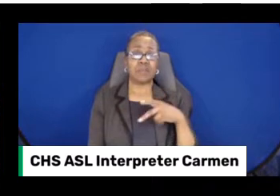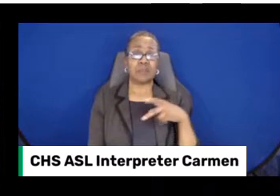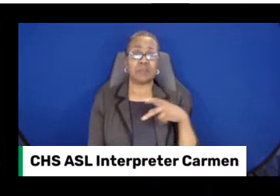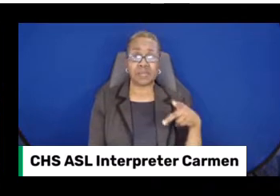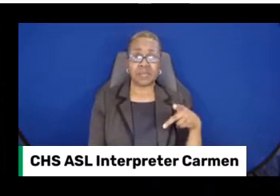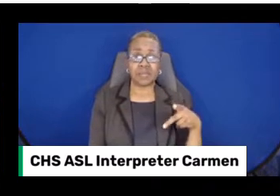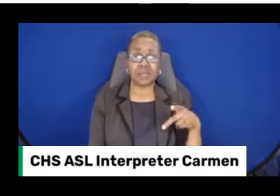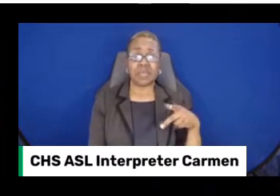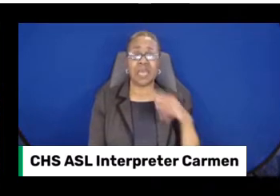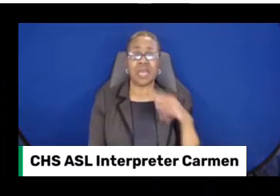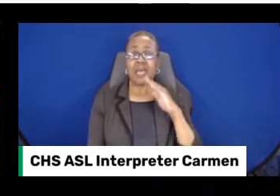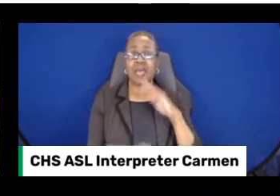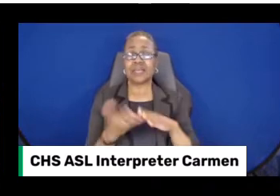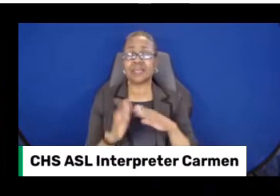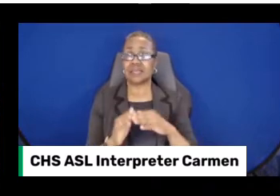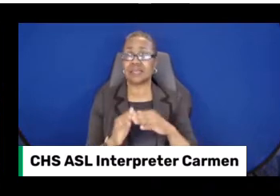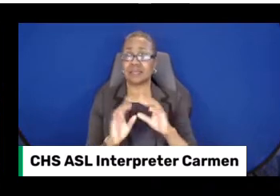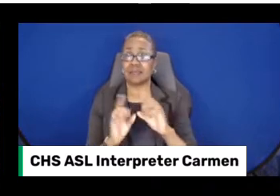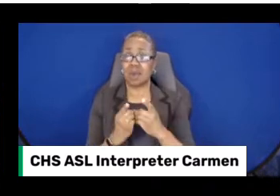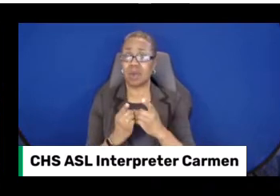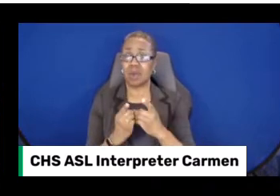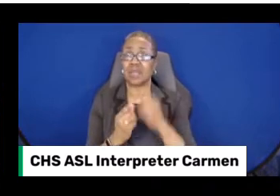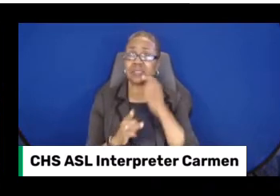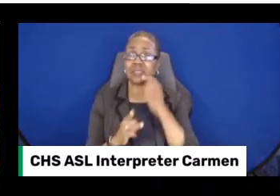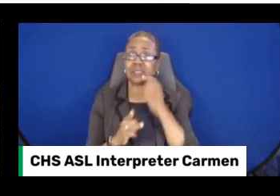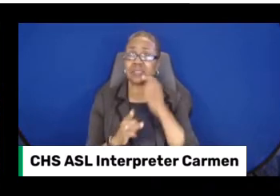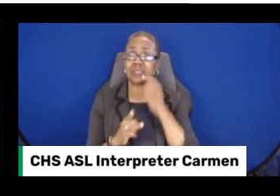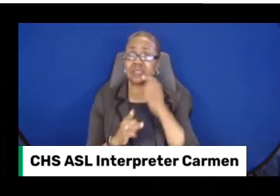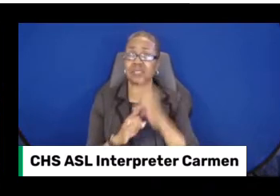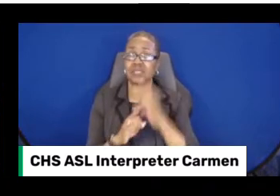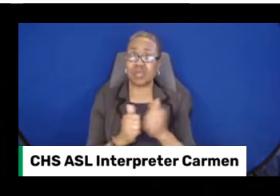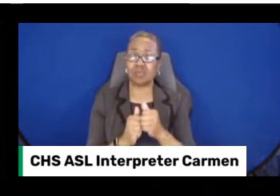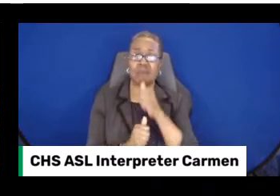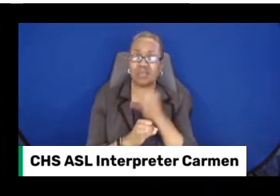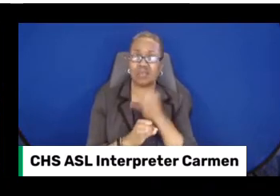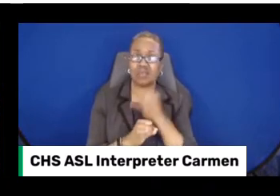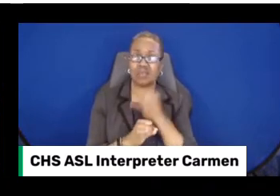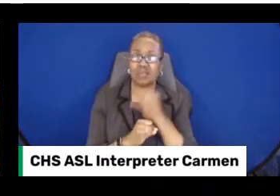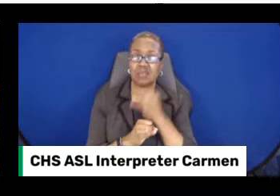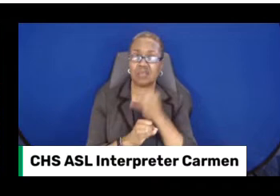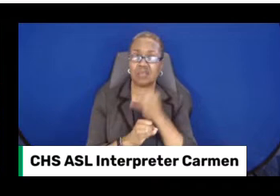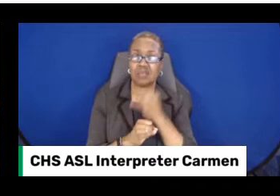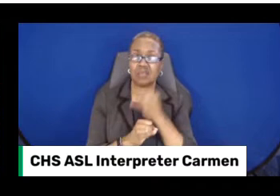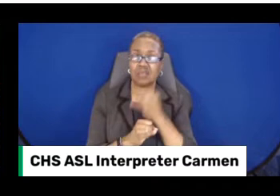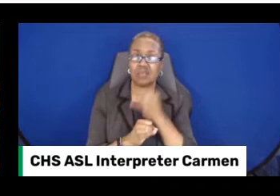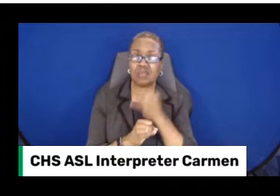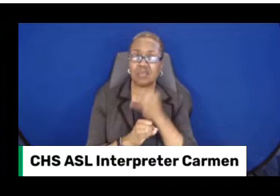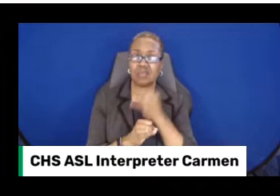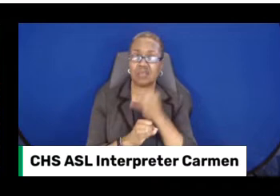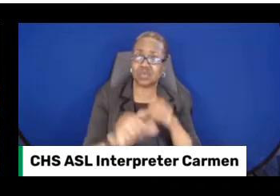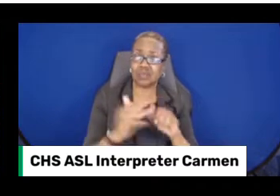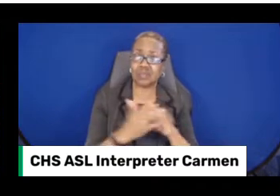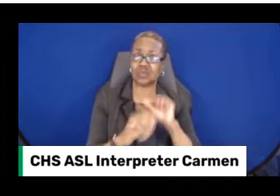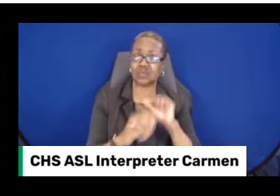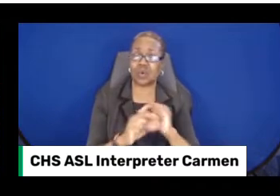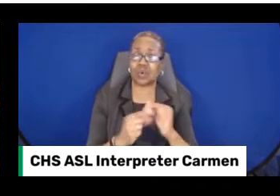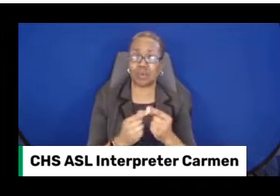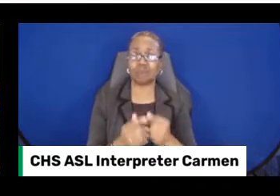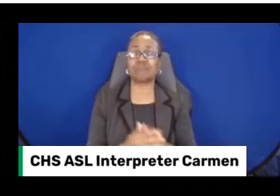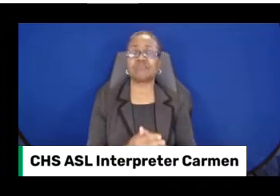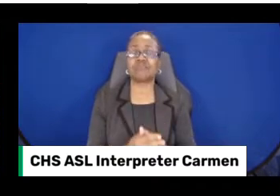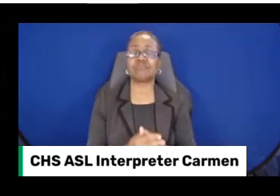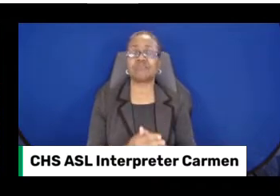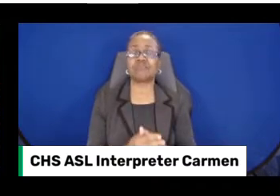private institution, and giving an opportunity for all of them to learn from each other in this work group. I think another thing that